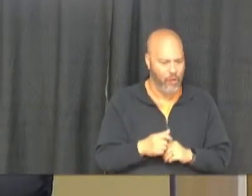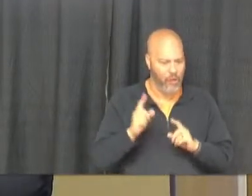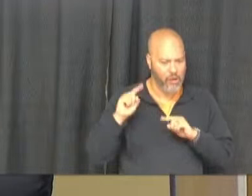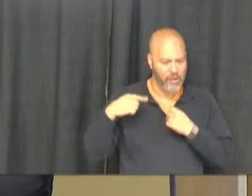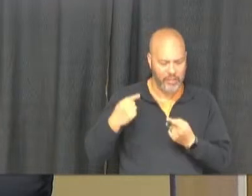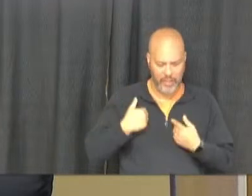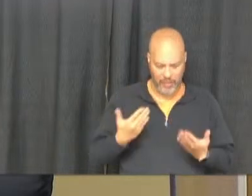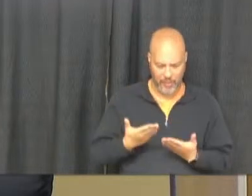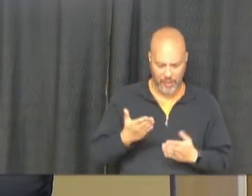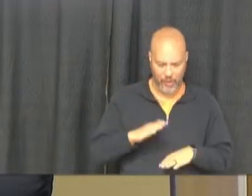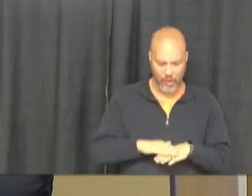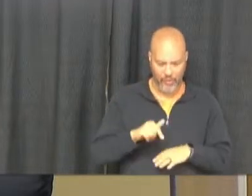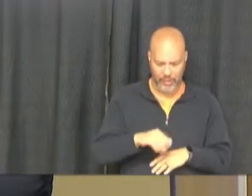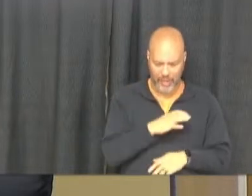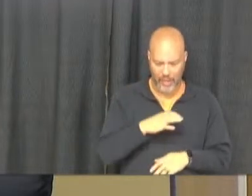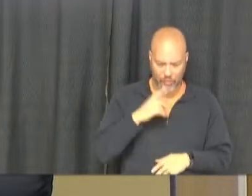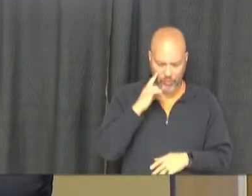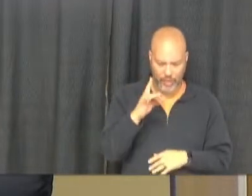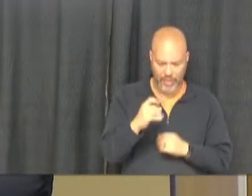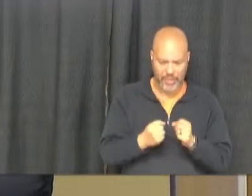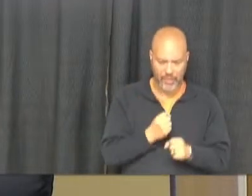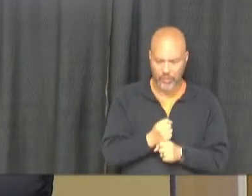been on this council 8 years,